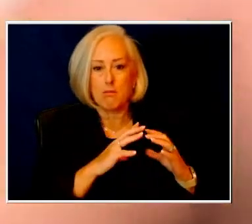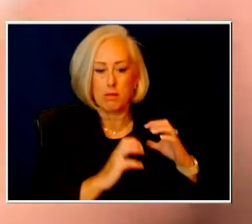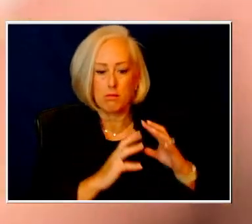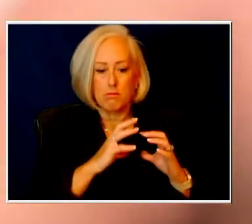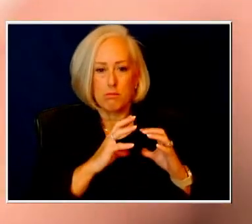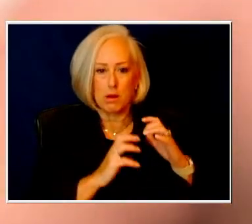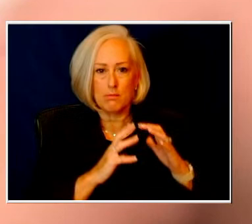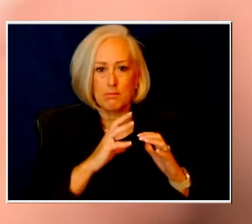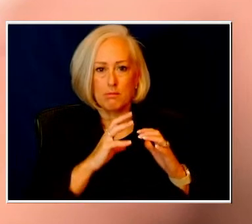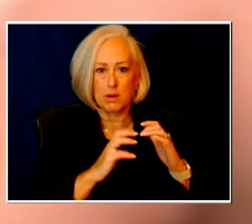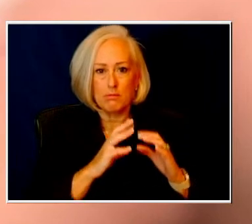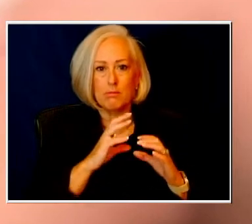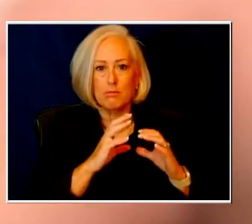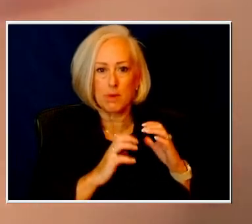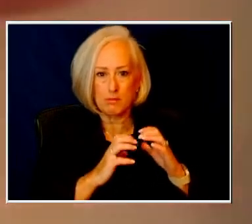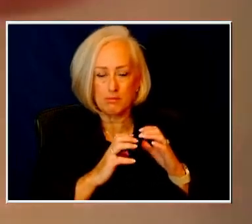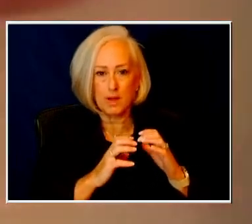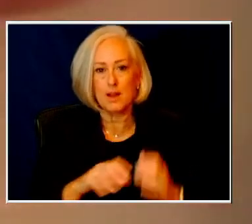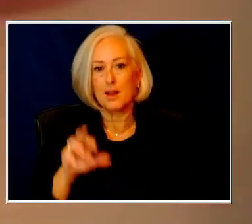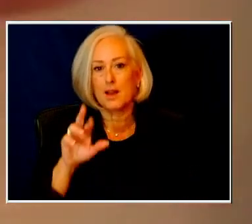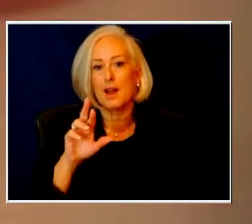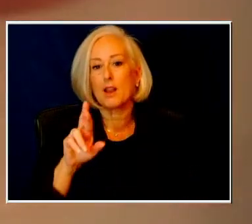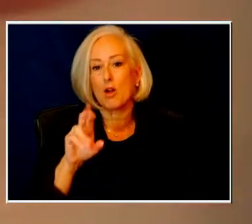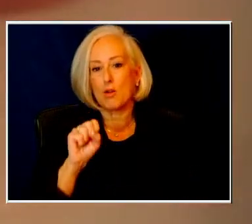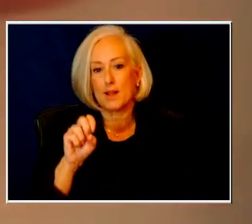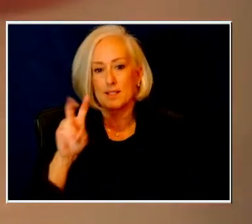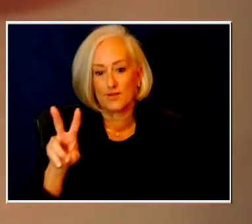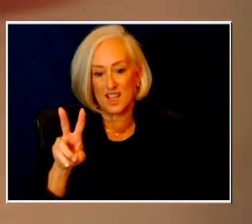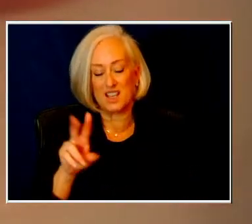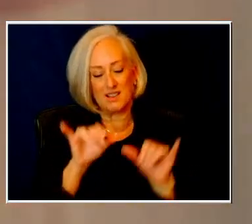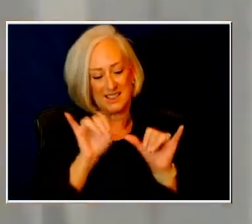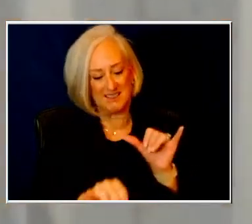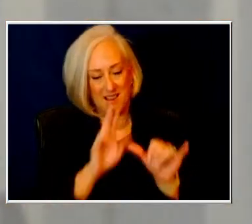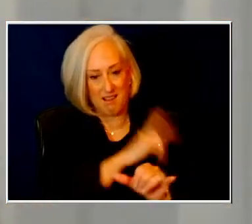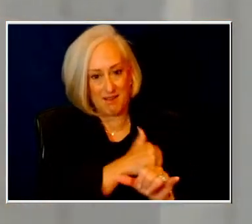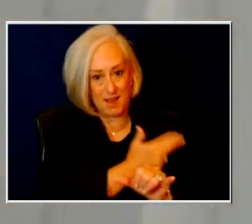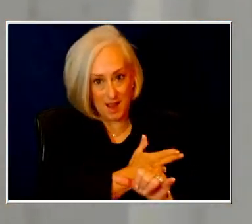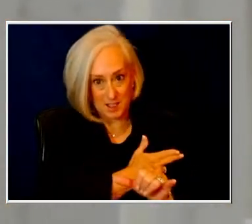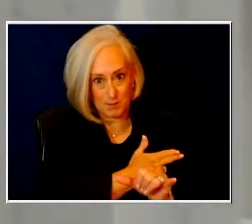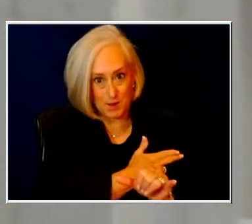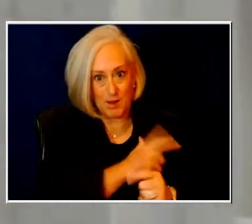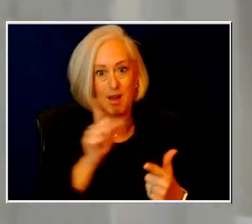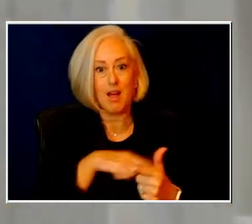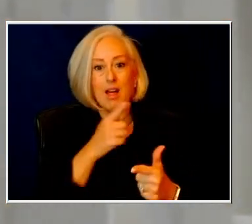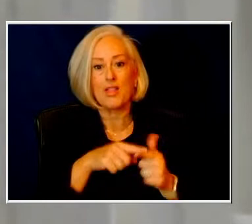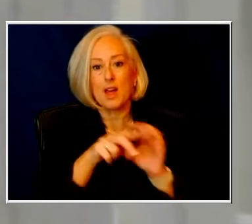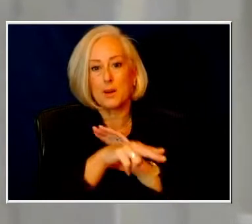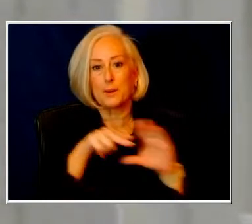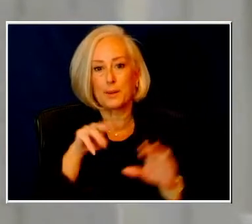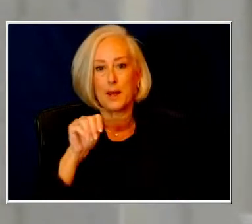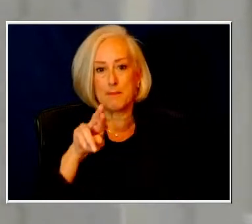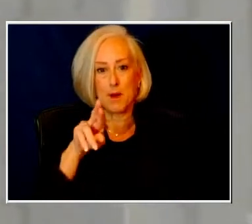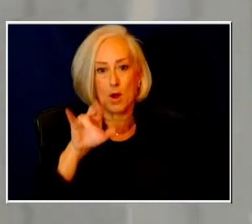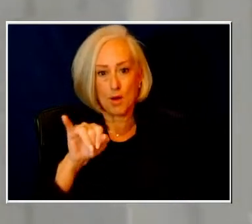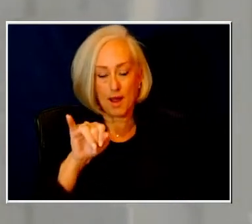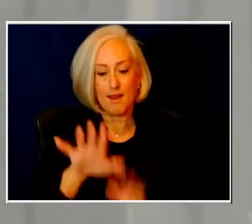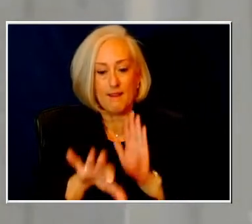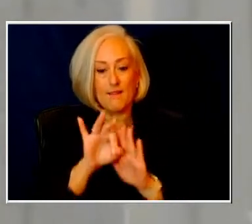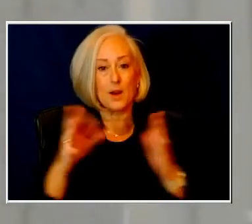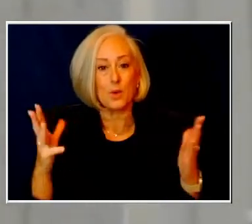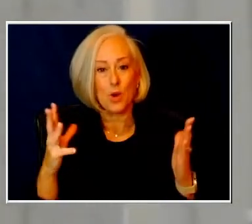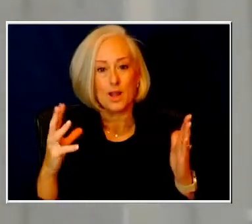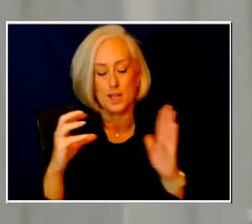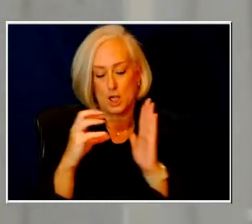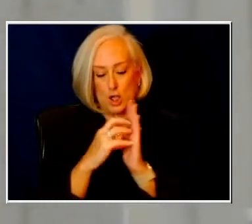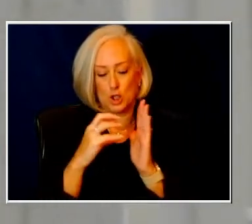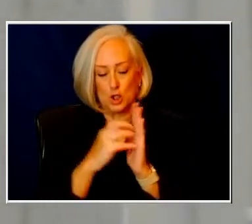an MRI and biopsy that led to the discovery of a brain tumor. Kolbie has a tumor that kind of